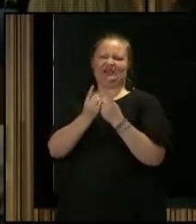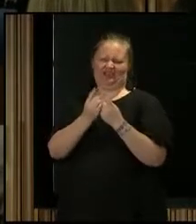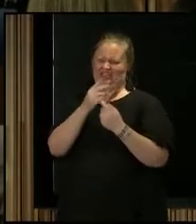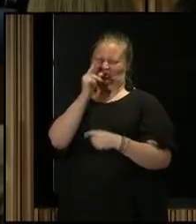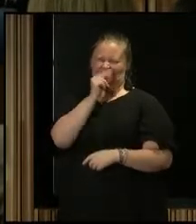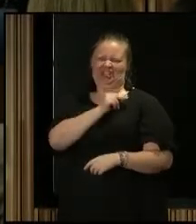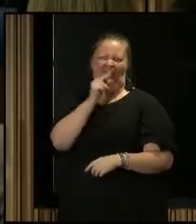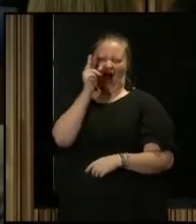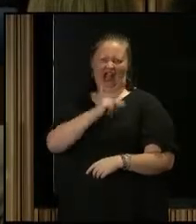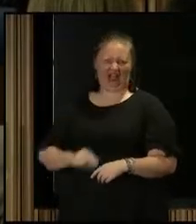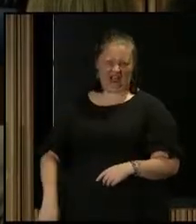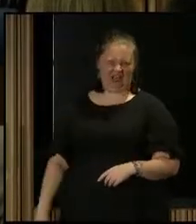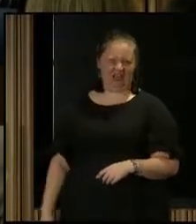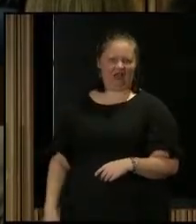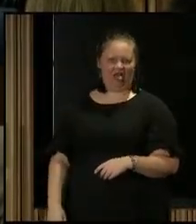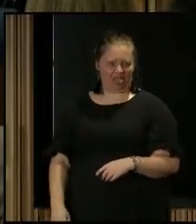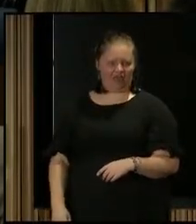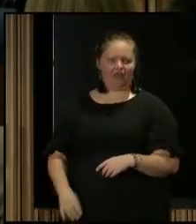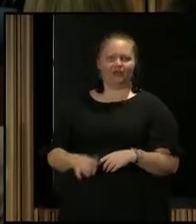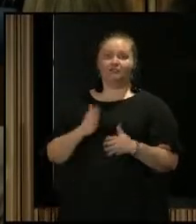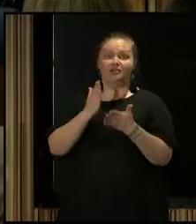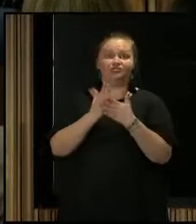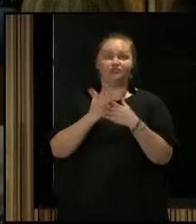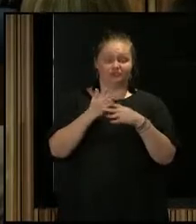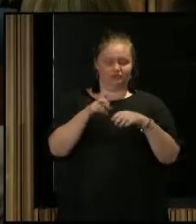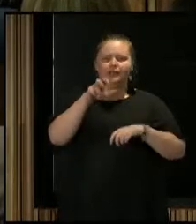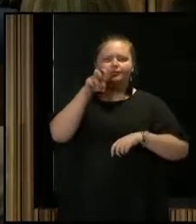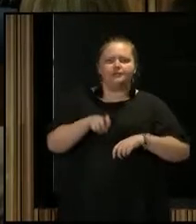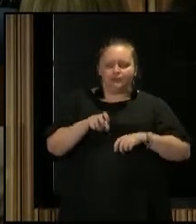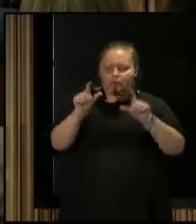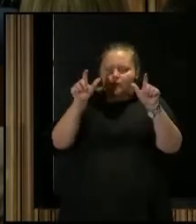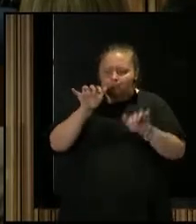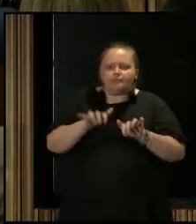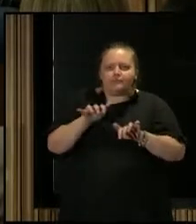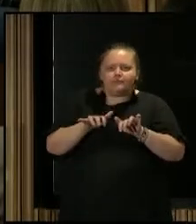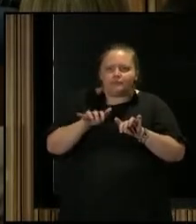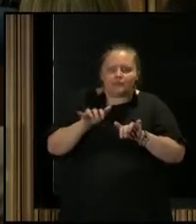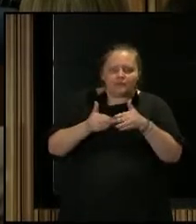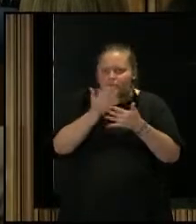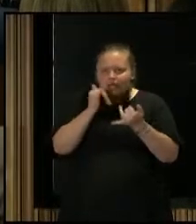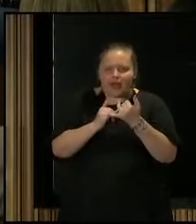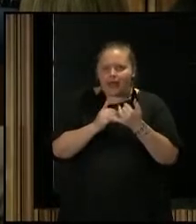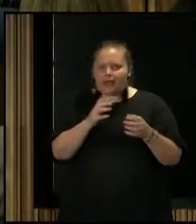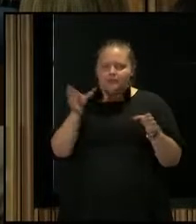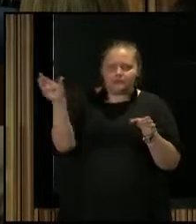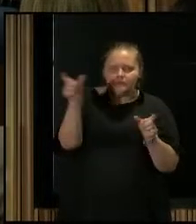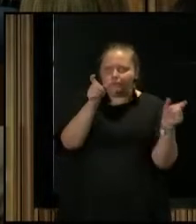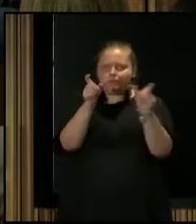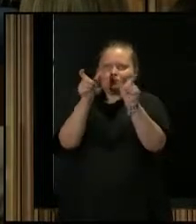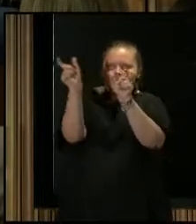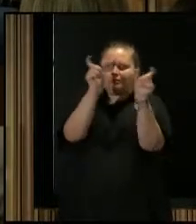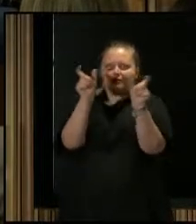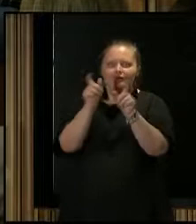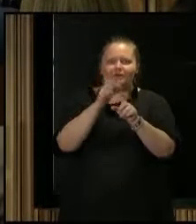And she just sits in a room and doesn't move until it's done for days. And she just manually puts every single